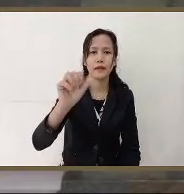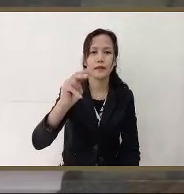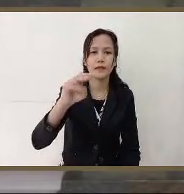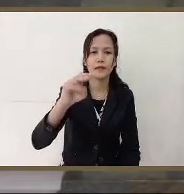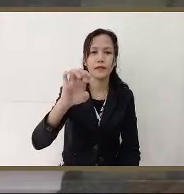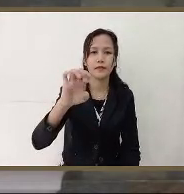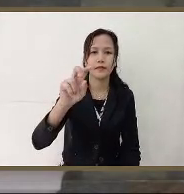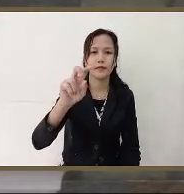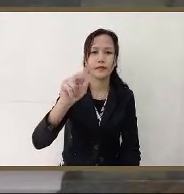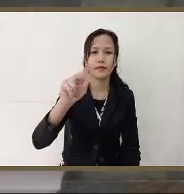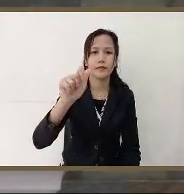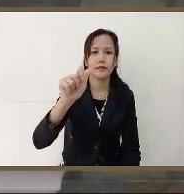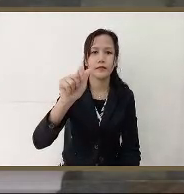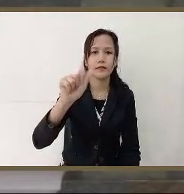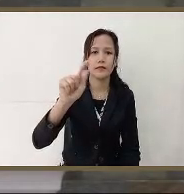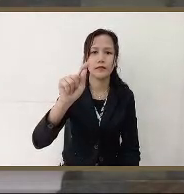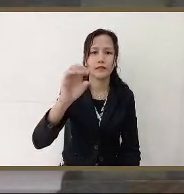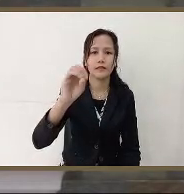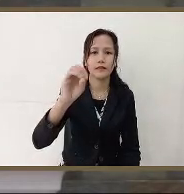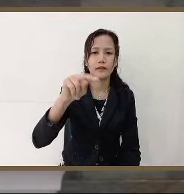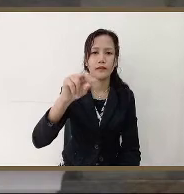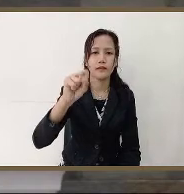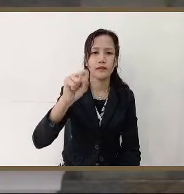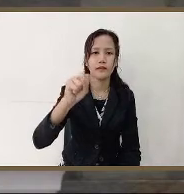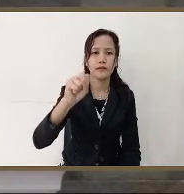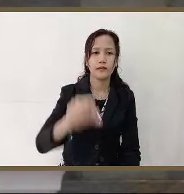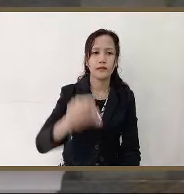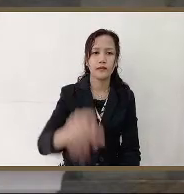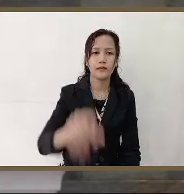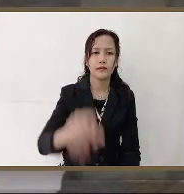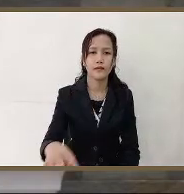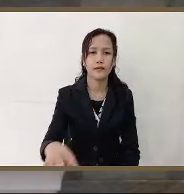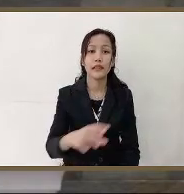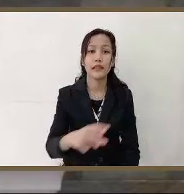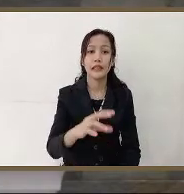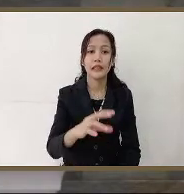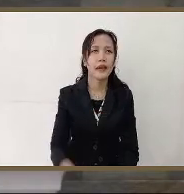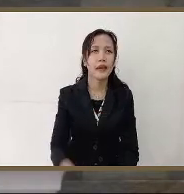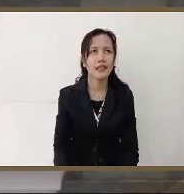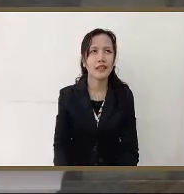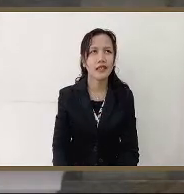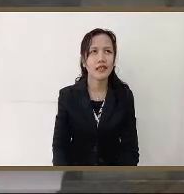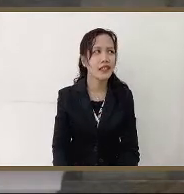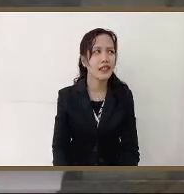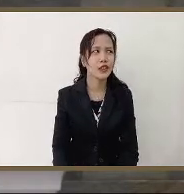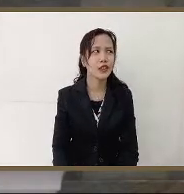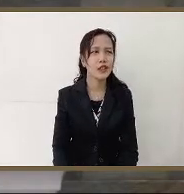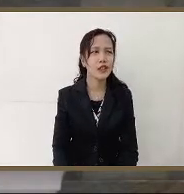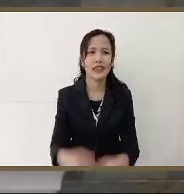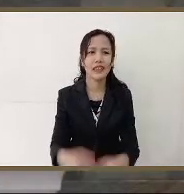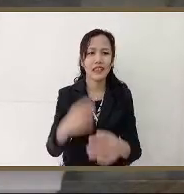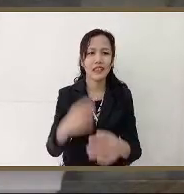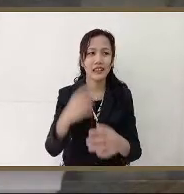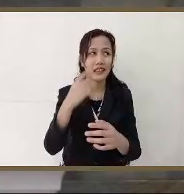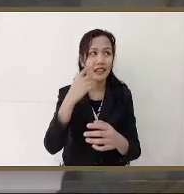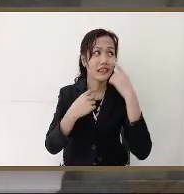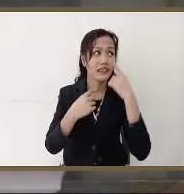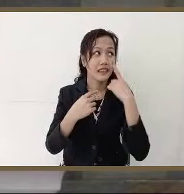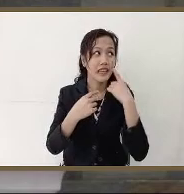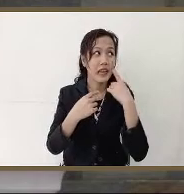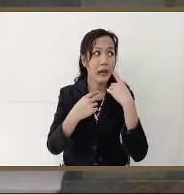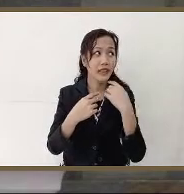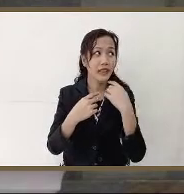Jonathan. The lamentation of King David for King Saul and Jonathan. Yan po ay from chapter 1,